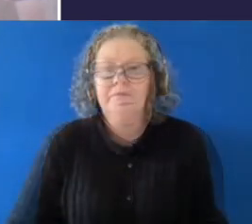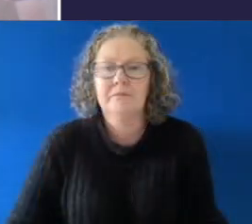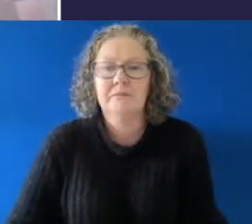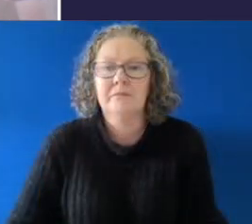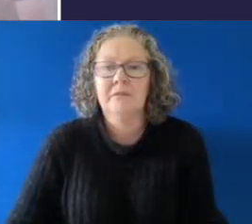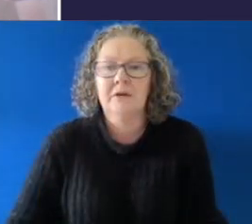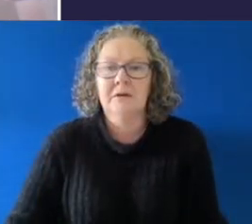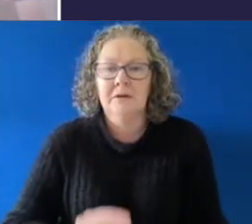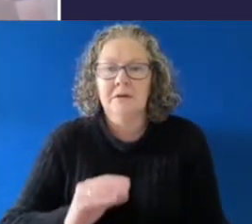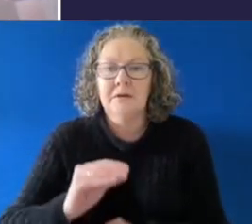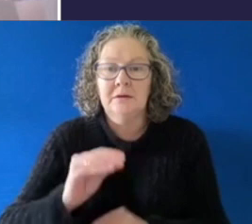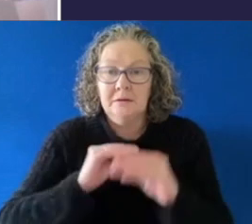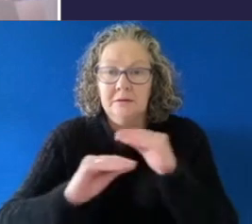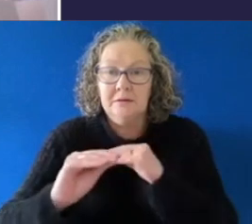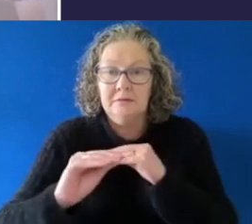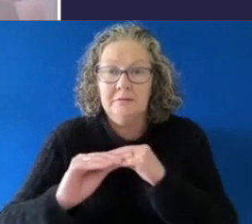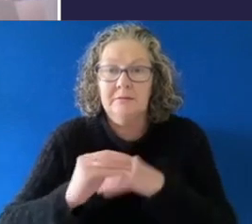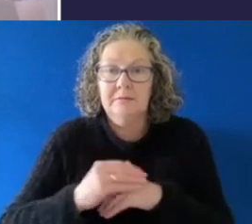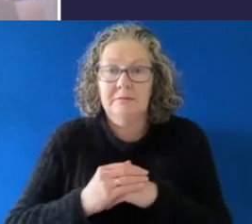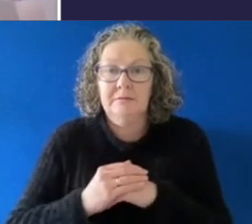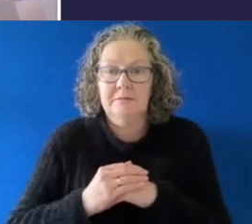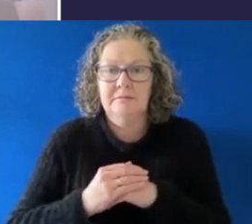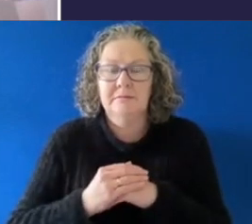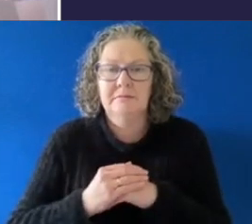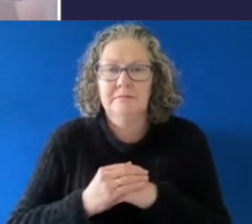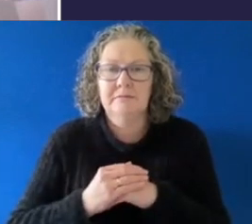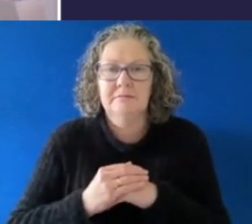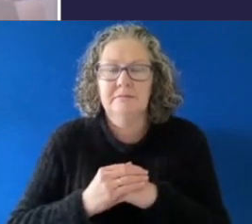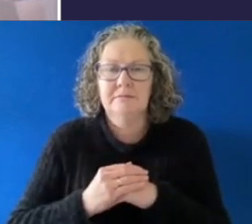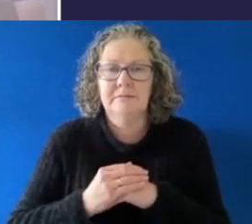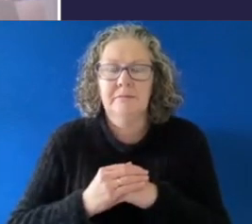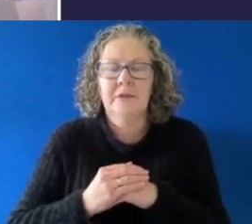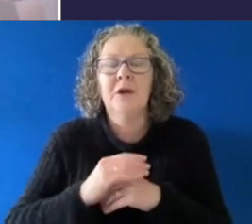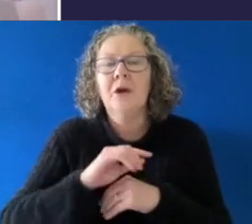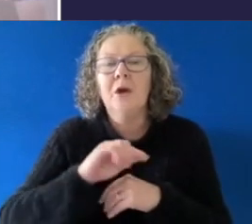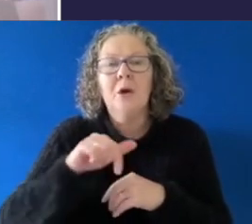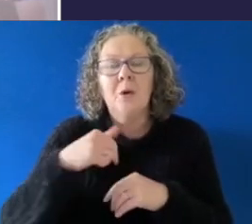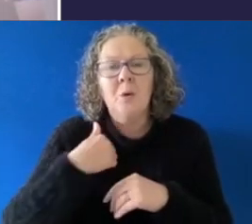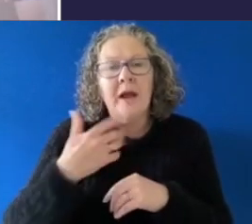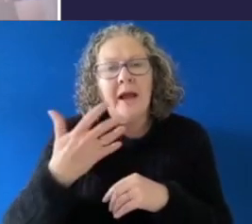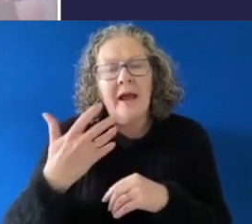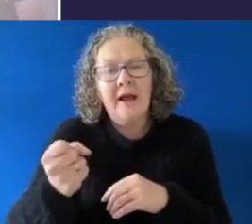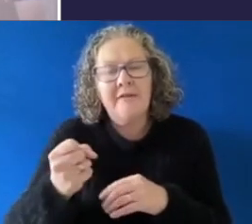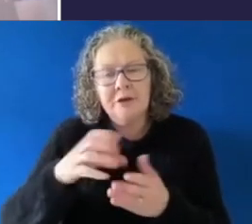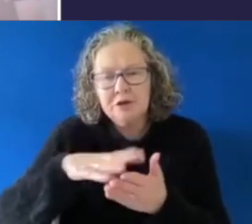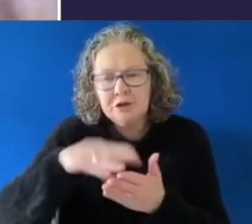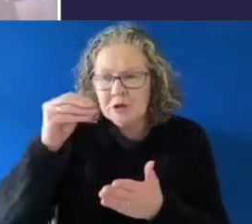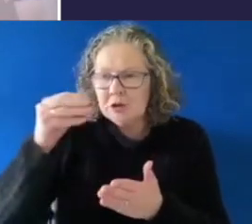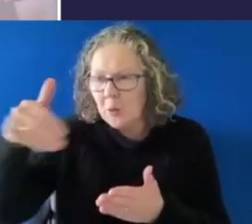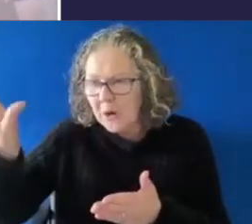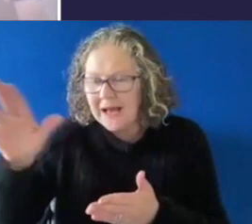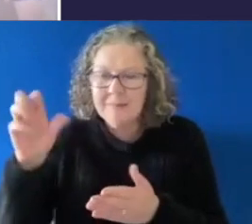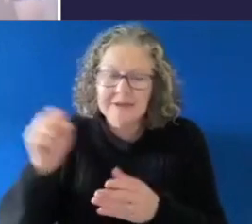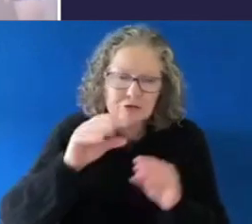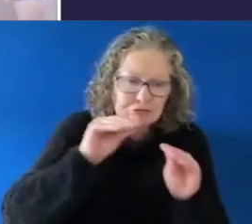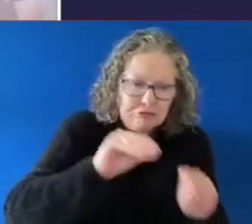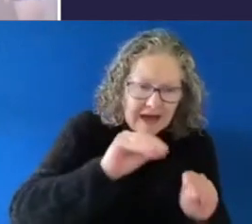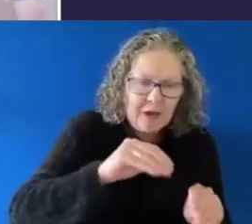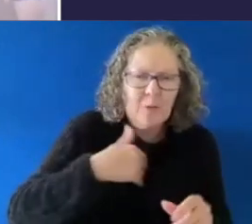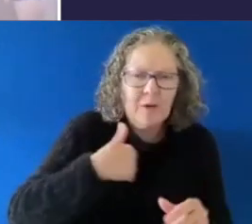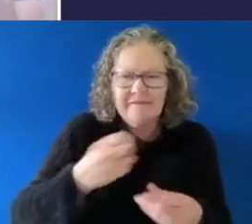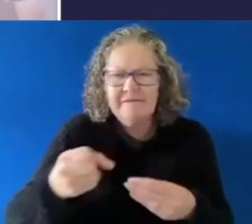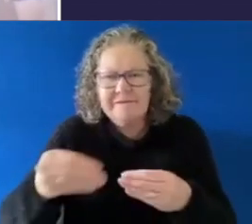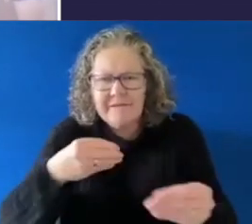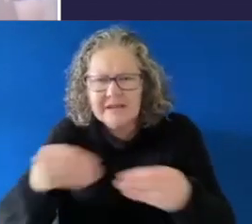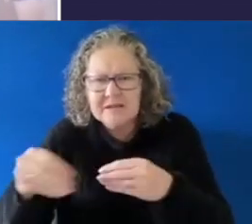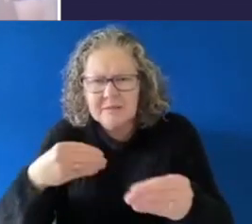We've also had students who've been away on, have to do teacher training or whatever. So we've also had that flexibility with housemates to